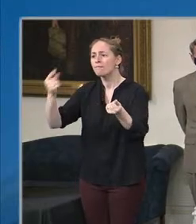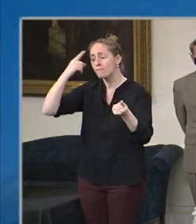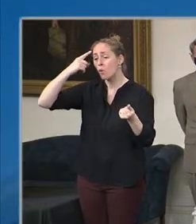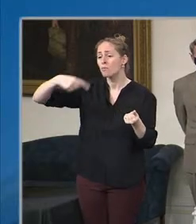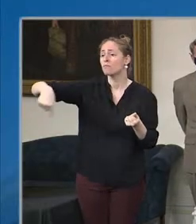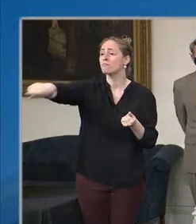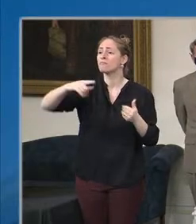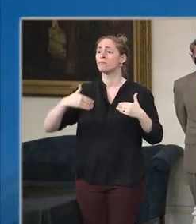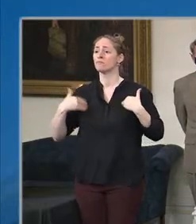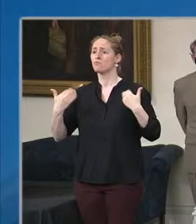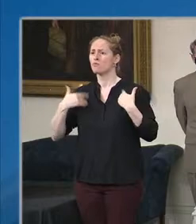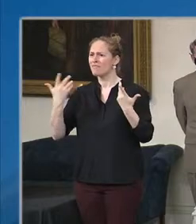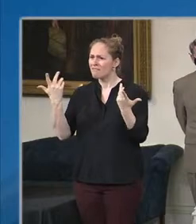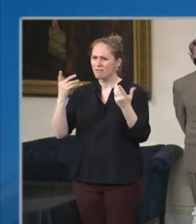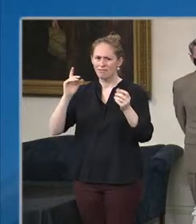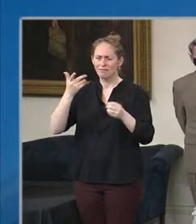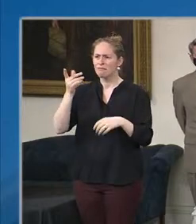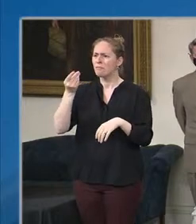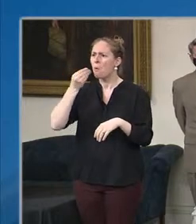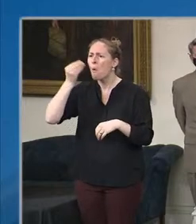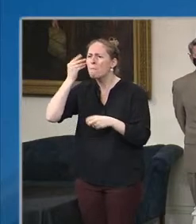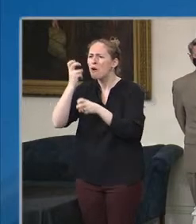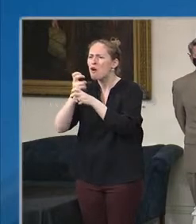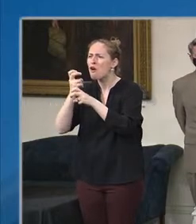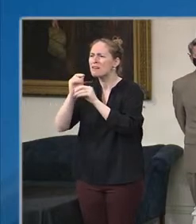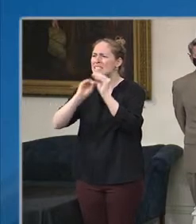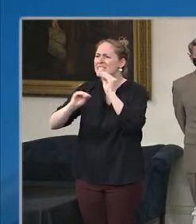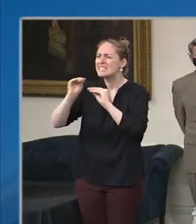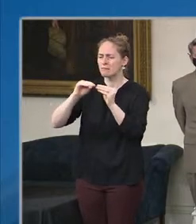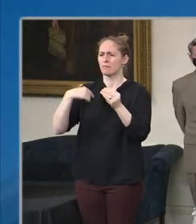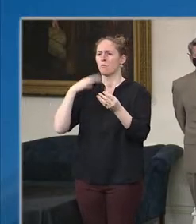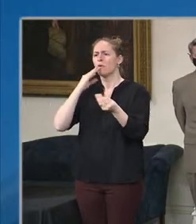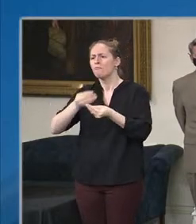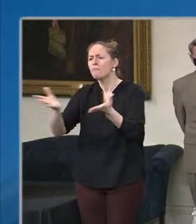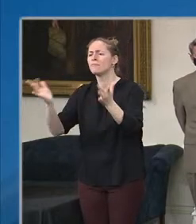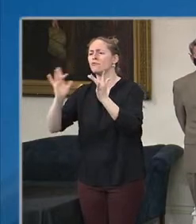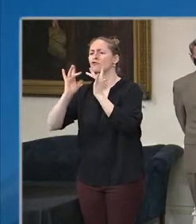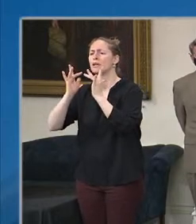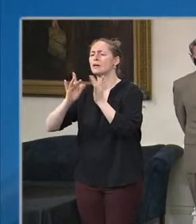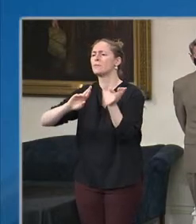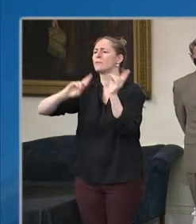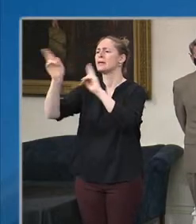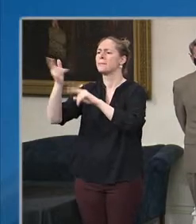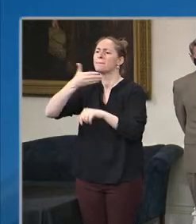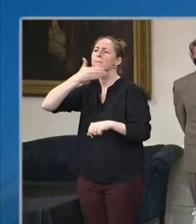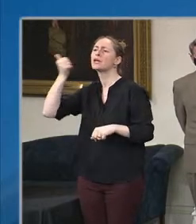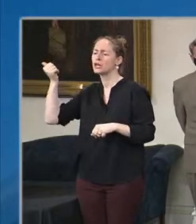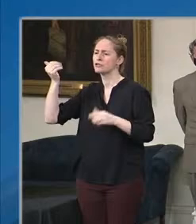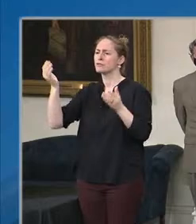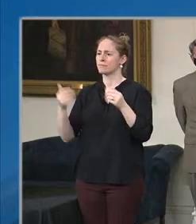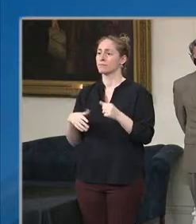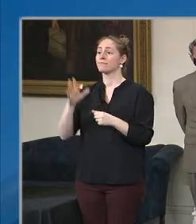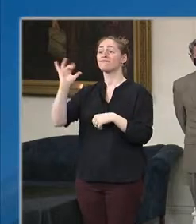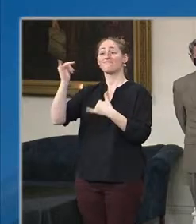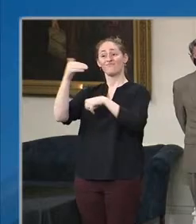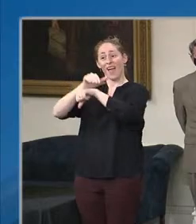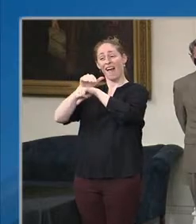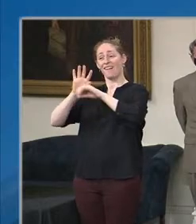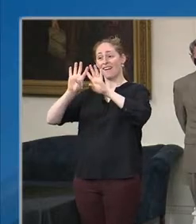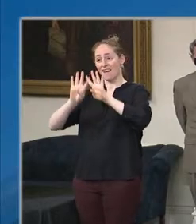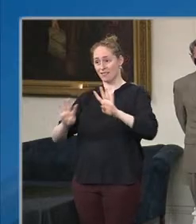Tonight marks the beginning of Hanukkah, and I want to wish all of those celebrating a happy Festival of